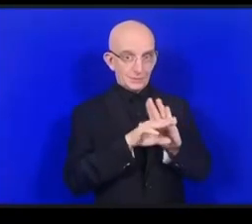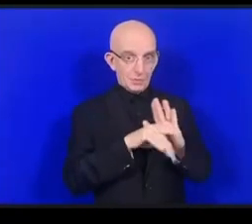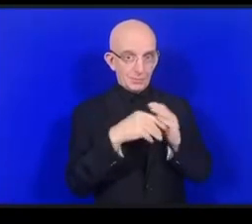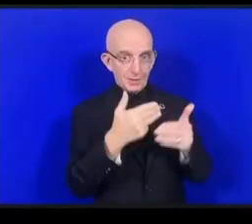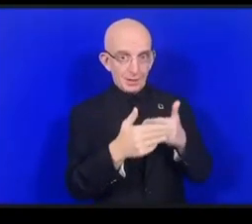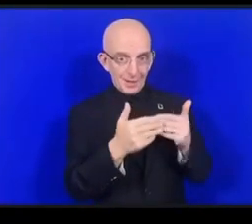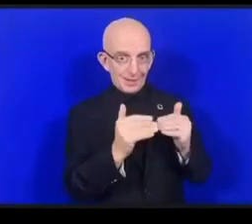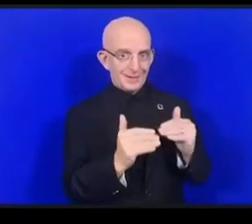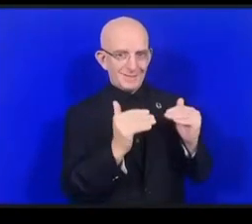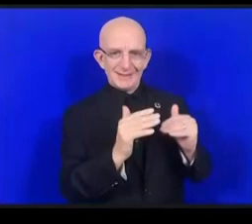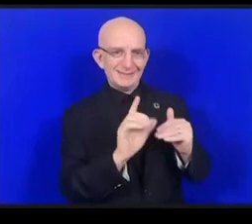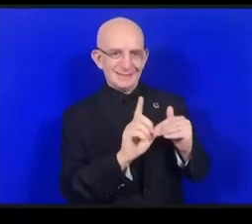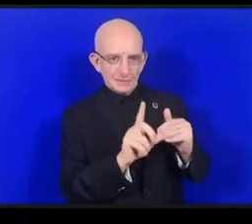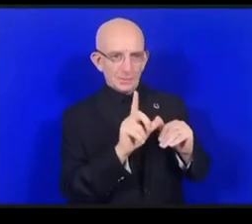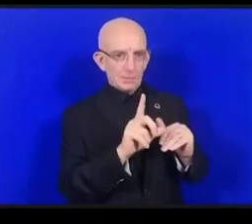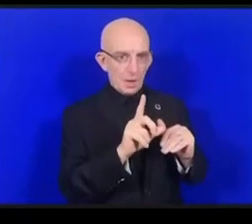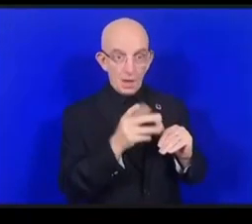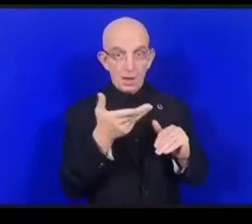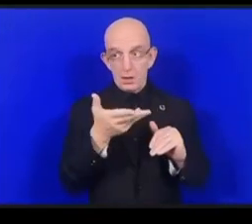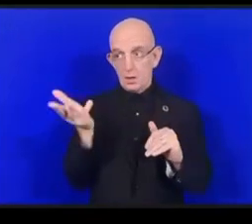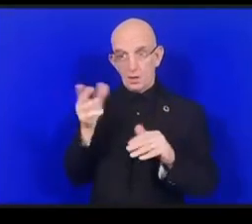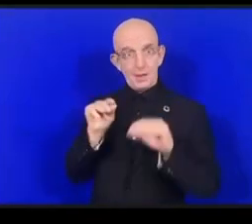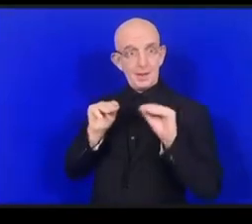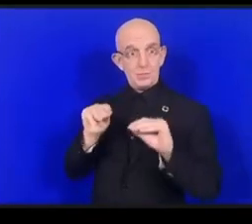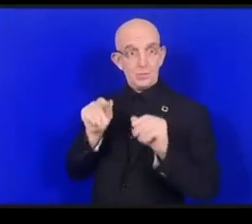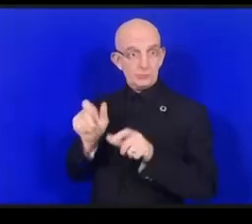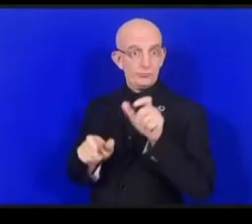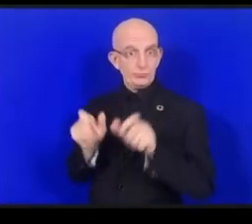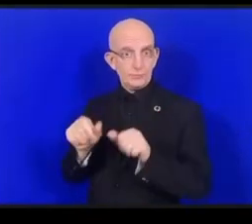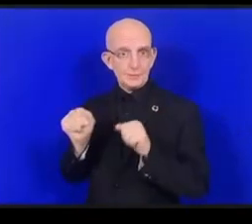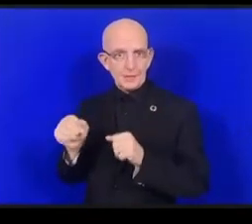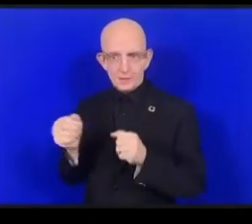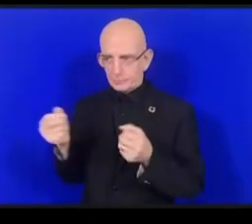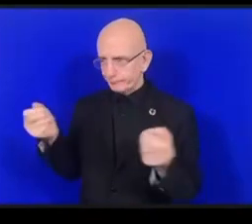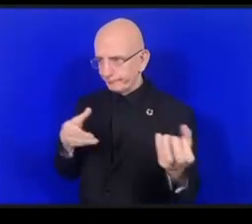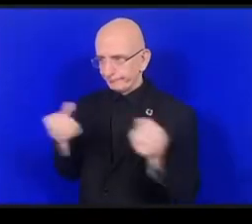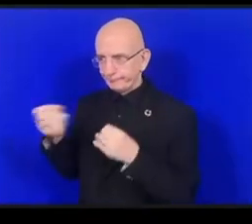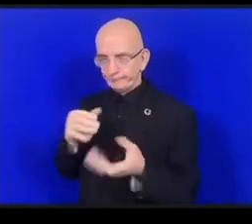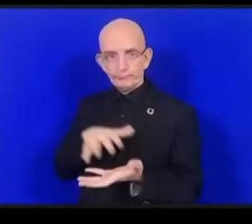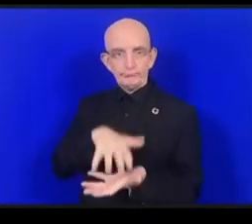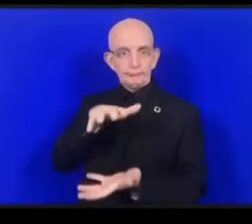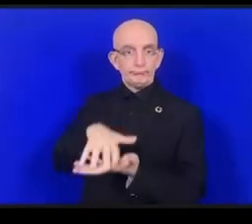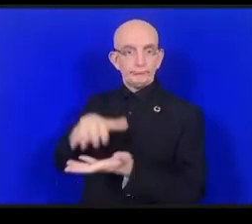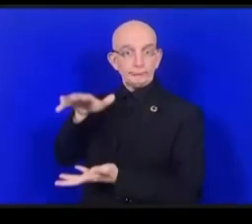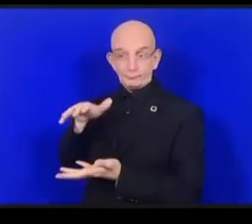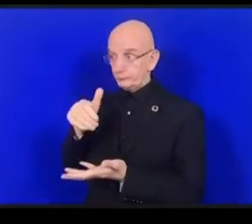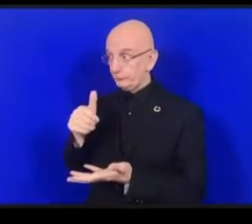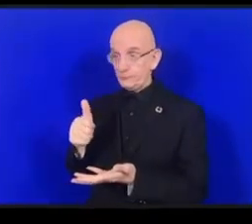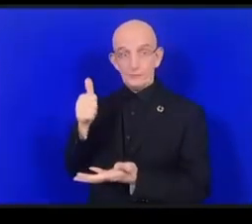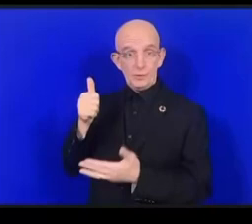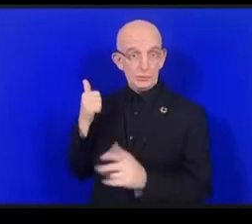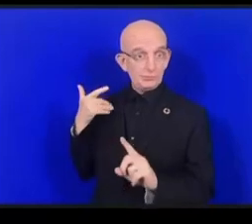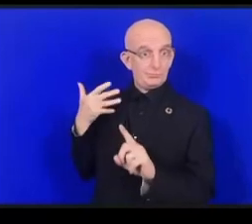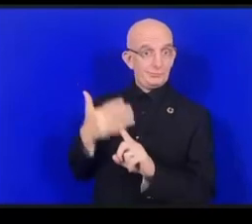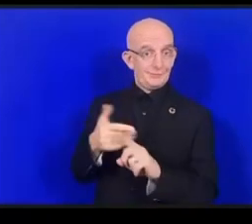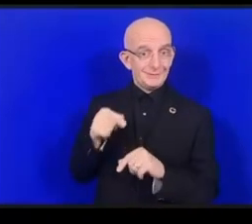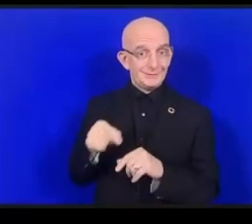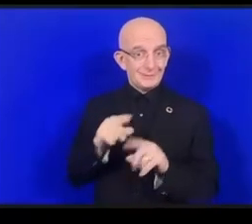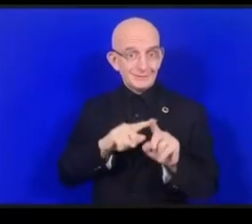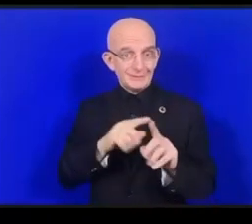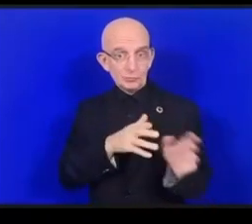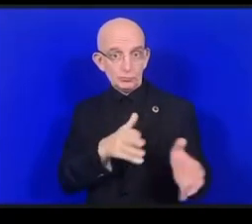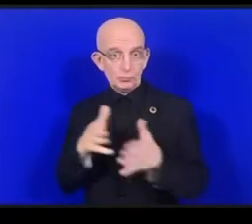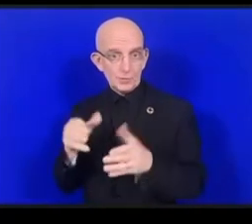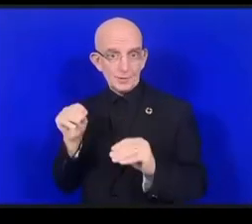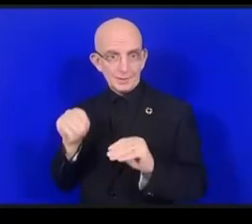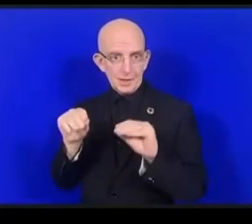level, so that they can't put a picture without adding alt text. I mean, it starts simple in that way, and of course gets to, you